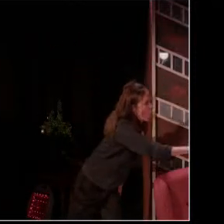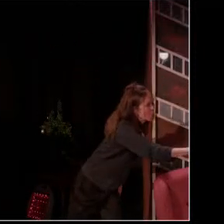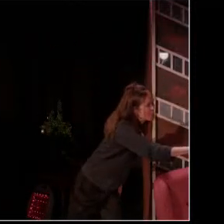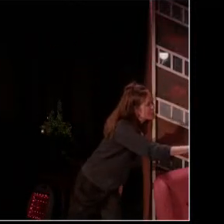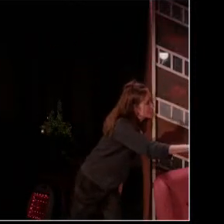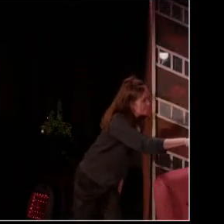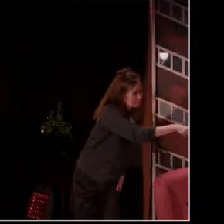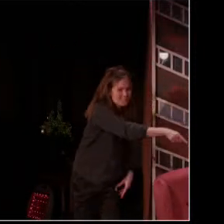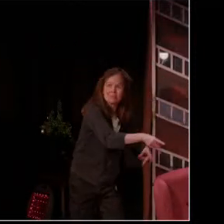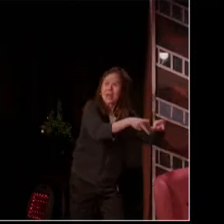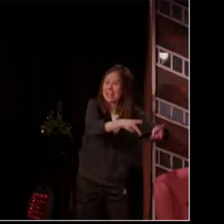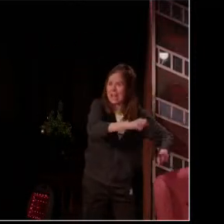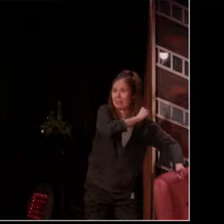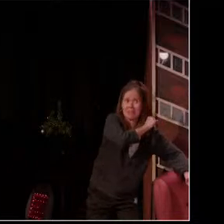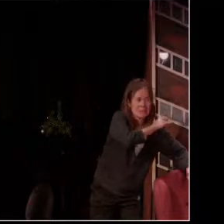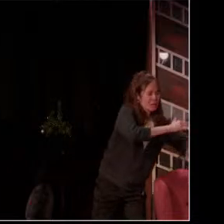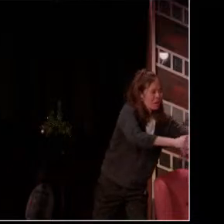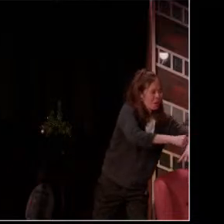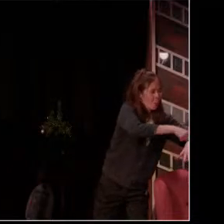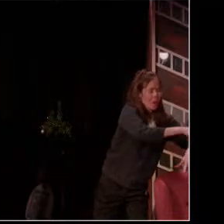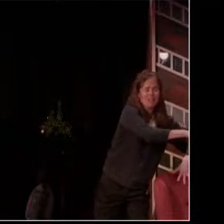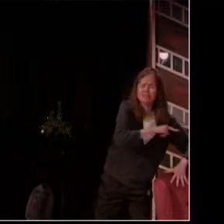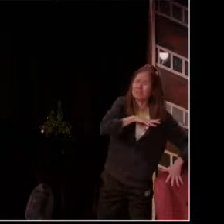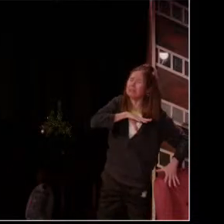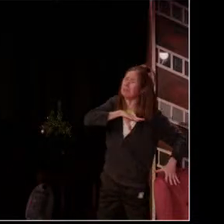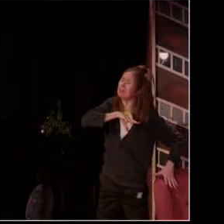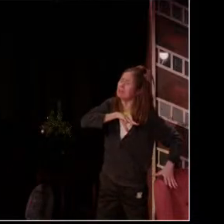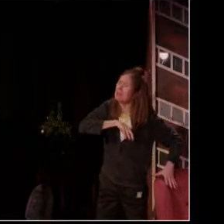doing. This loss is fatal to your wife.